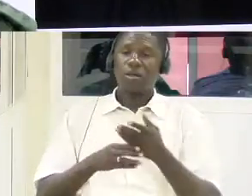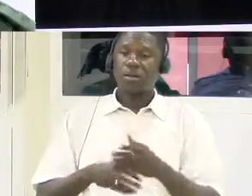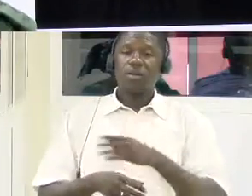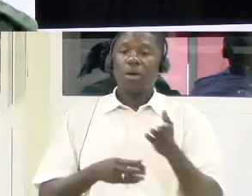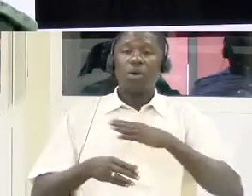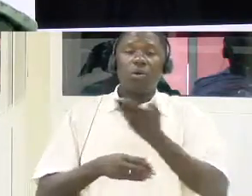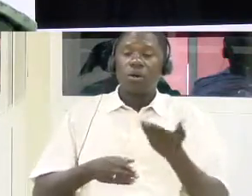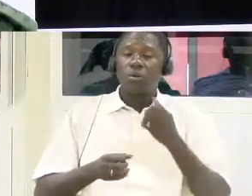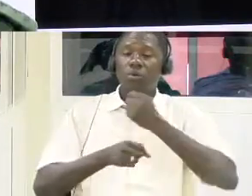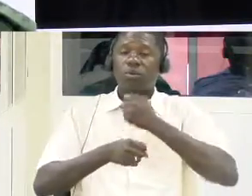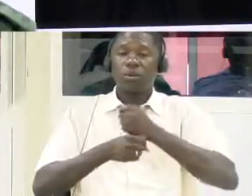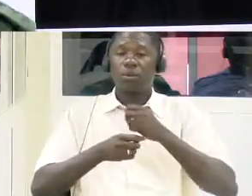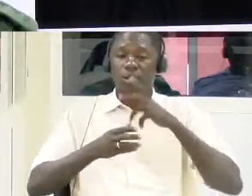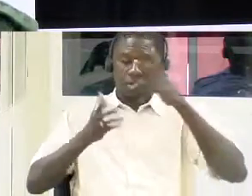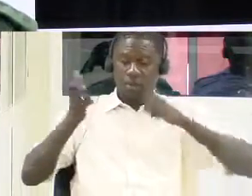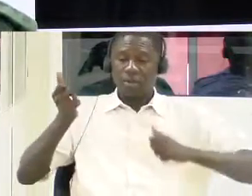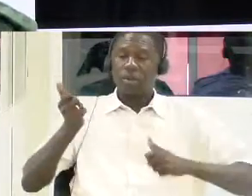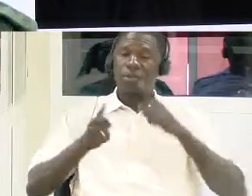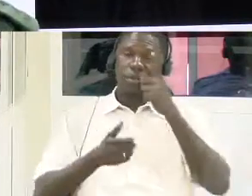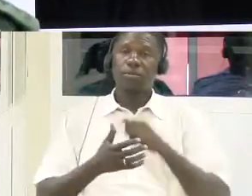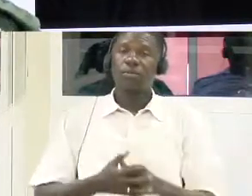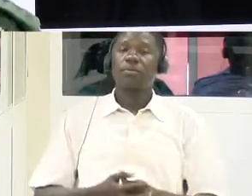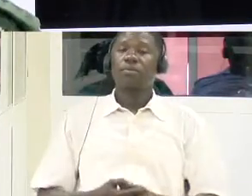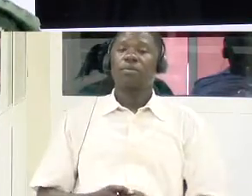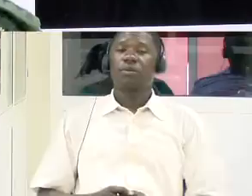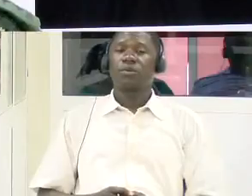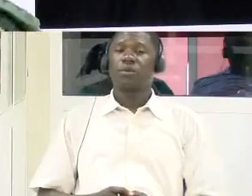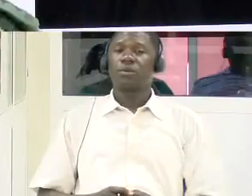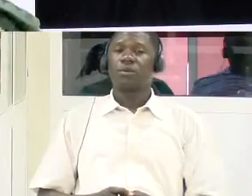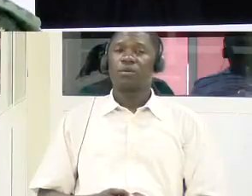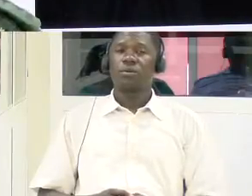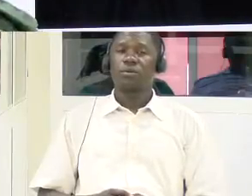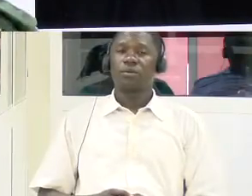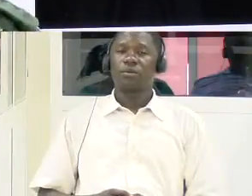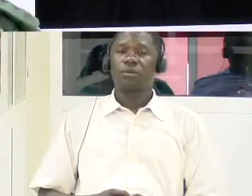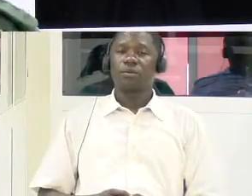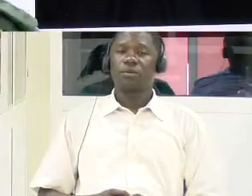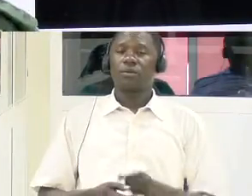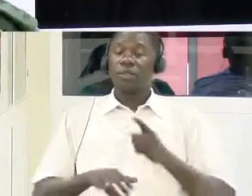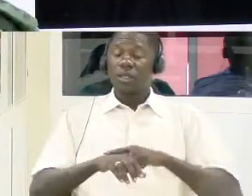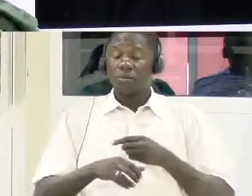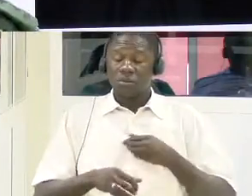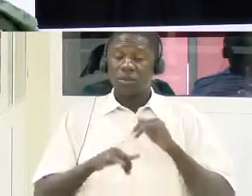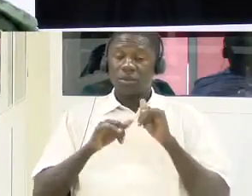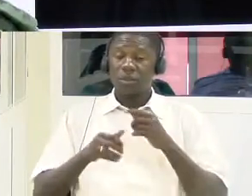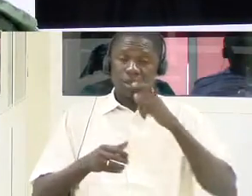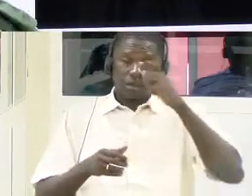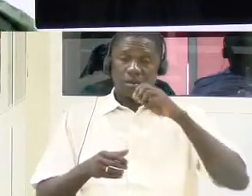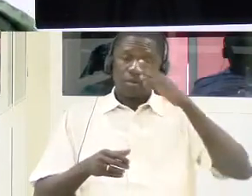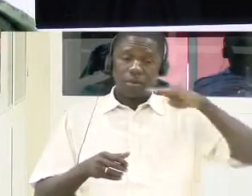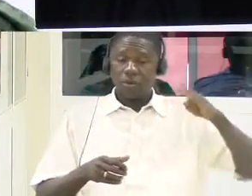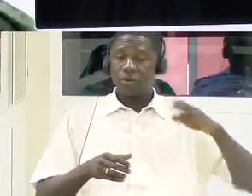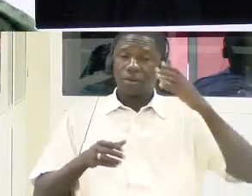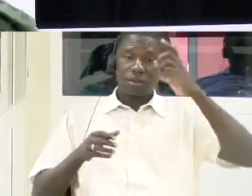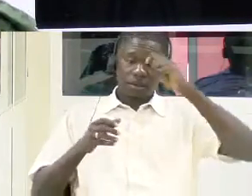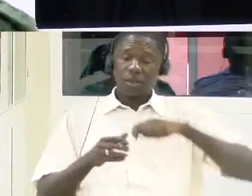I think 3 days before, 2 days before that, 3 days before that. So whilst I was at the Bakote station, then I